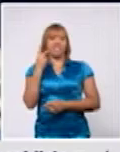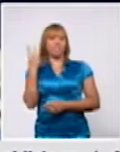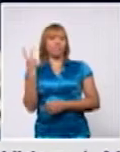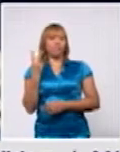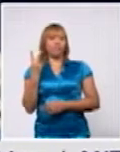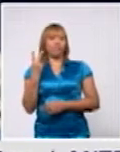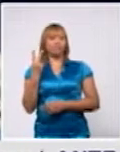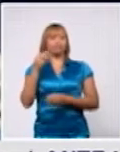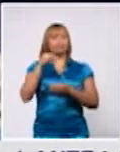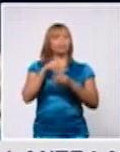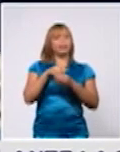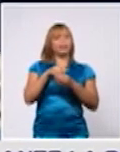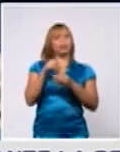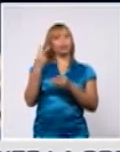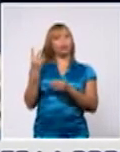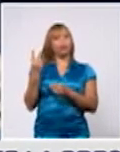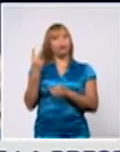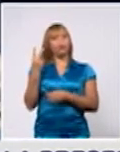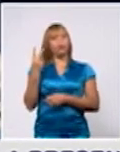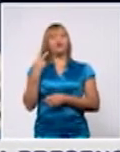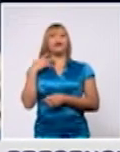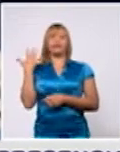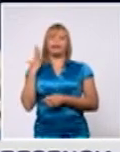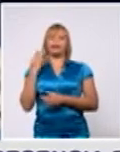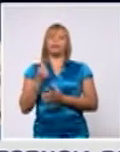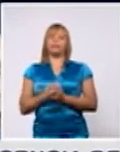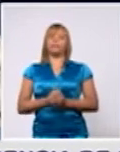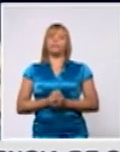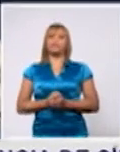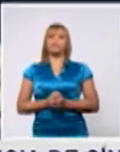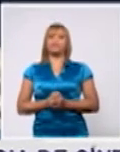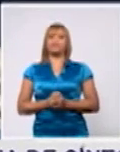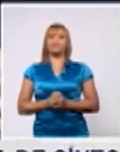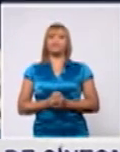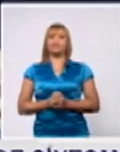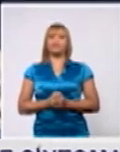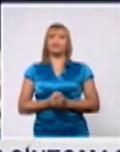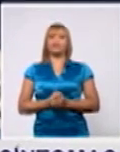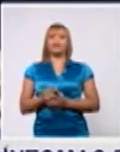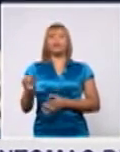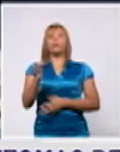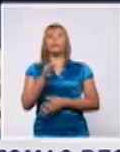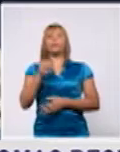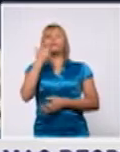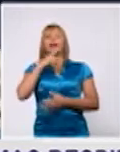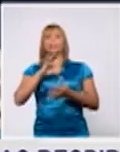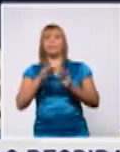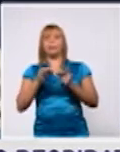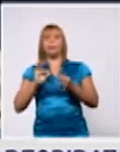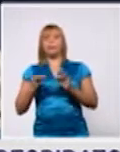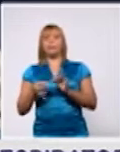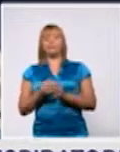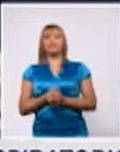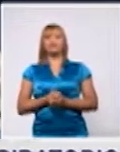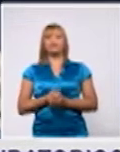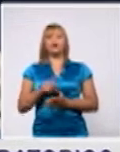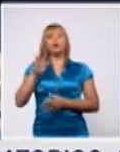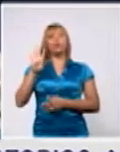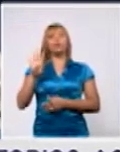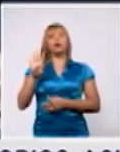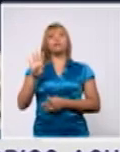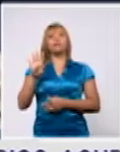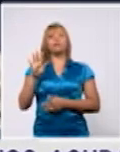28 are between 20 and 39 years of age, 15 are between 40 and 59,